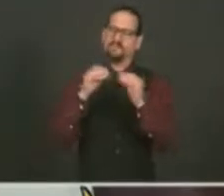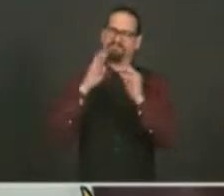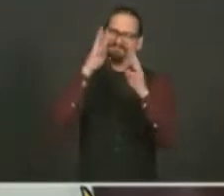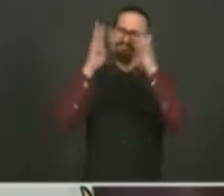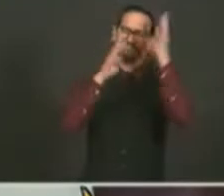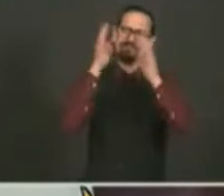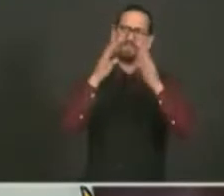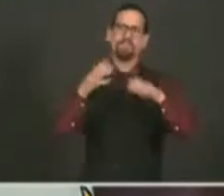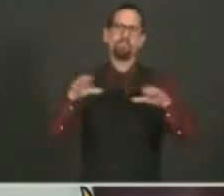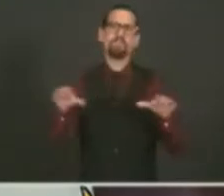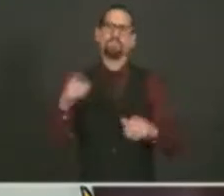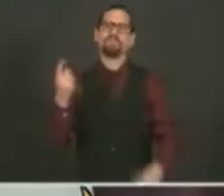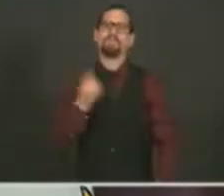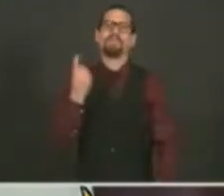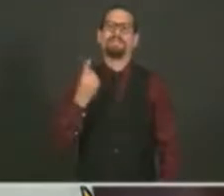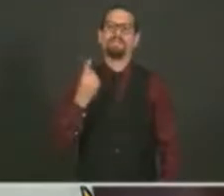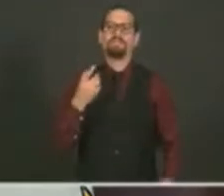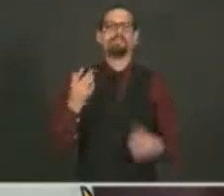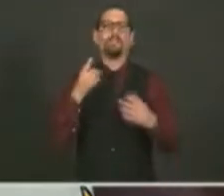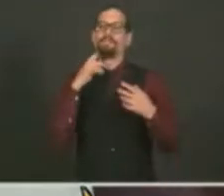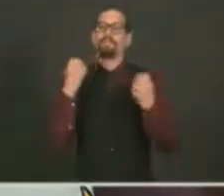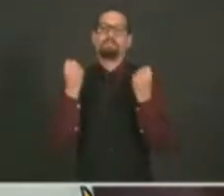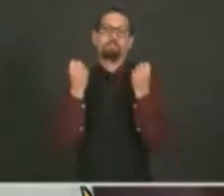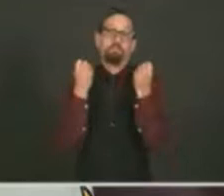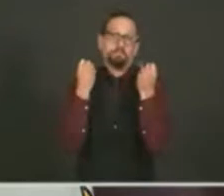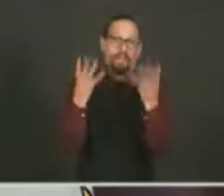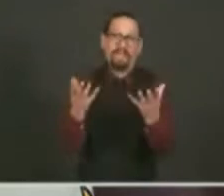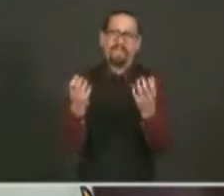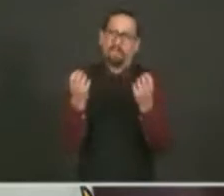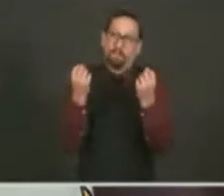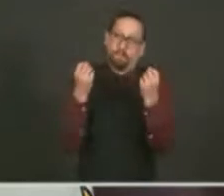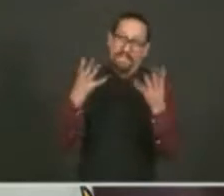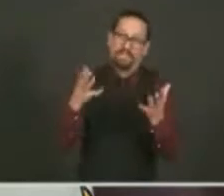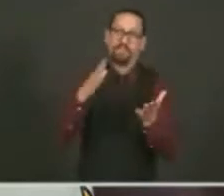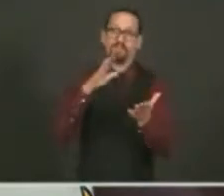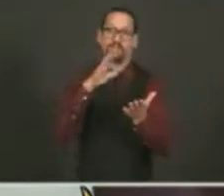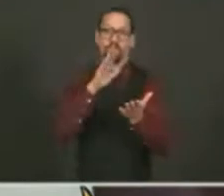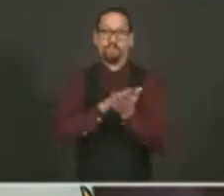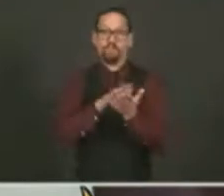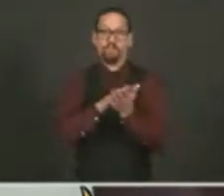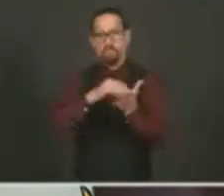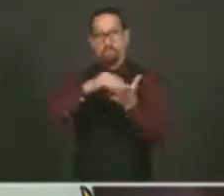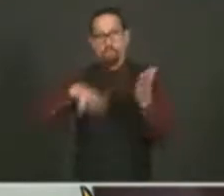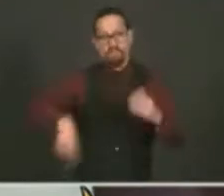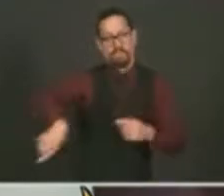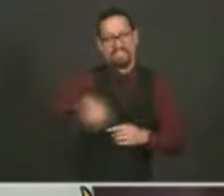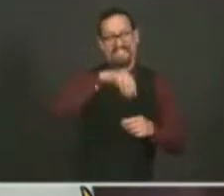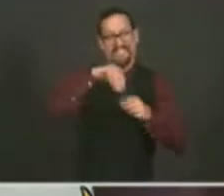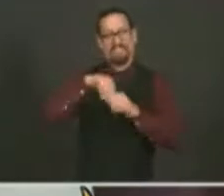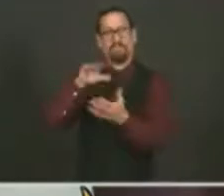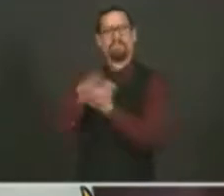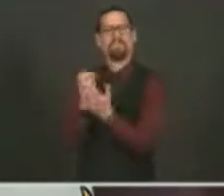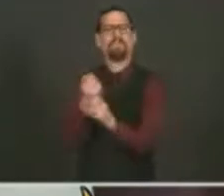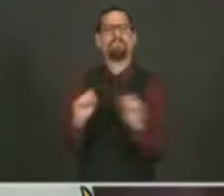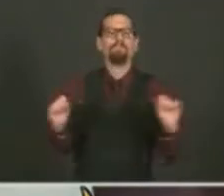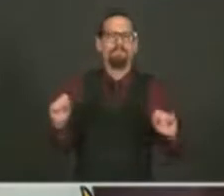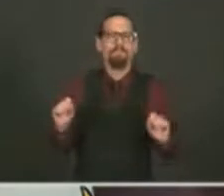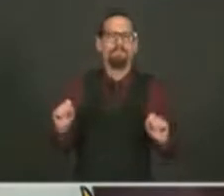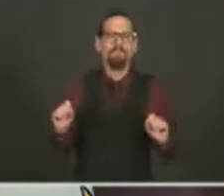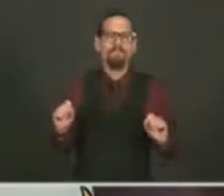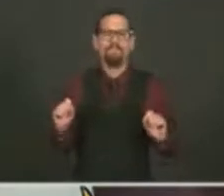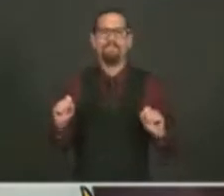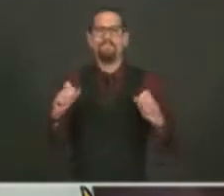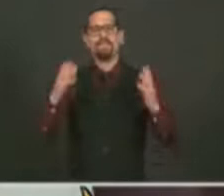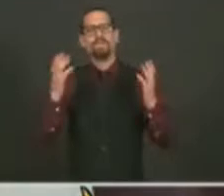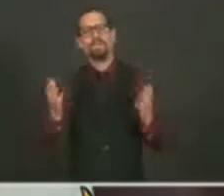many children in school as is safely possible. I know it's not easy. You might be worried